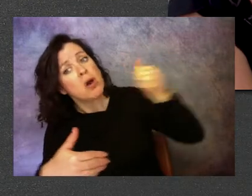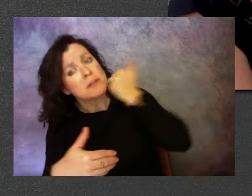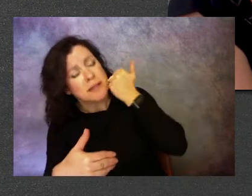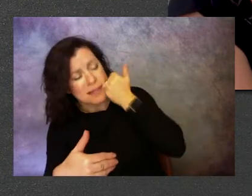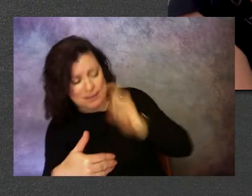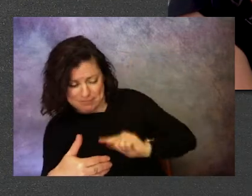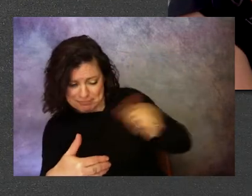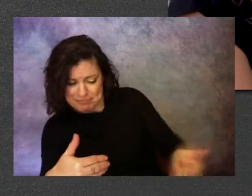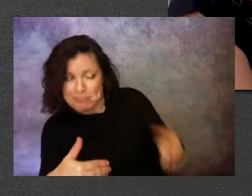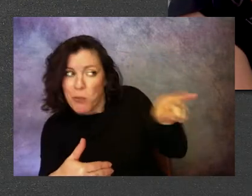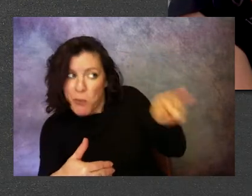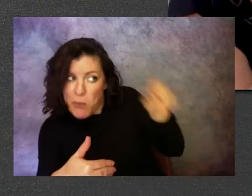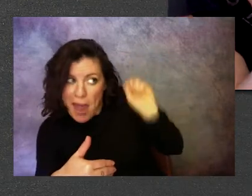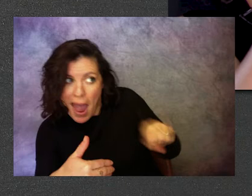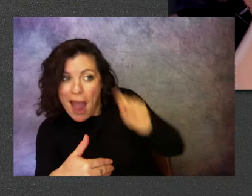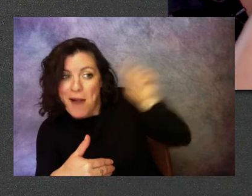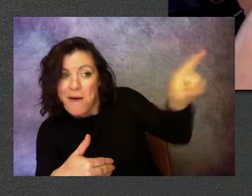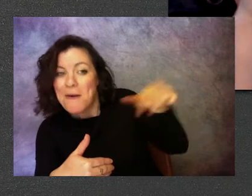can you.